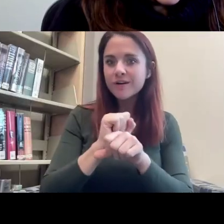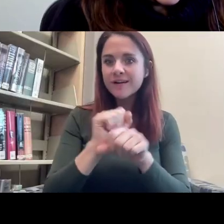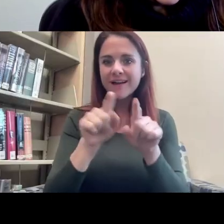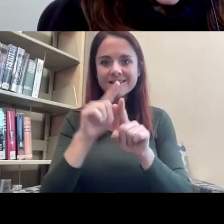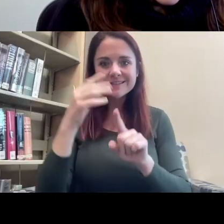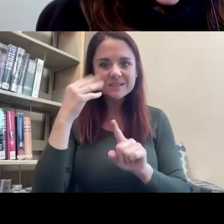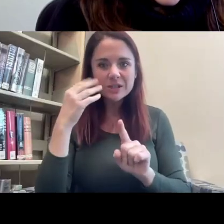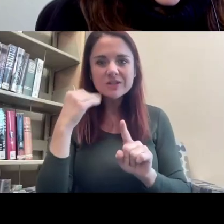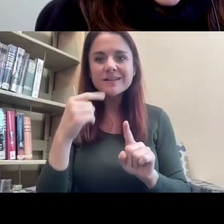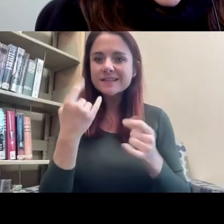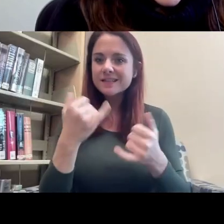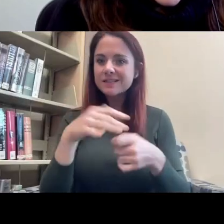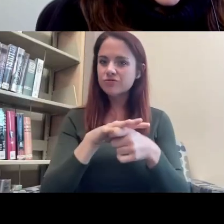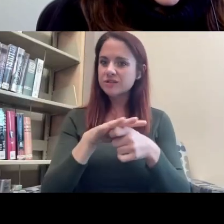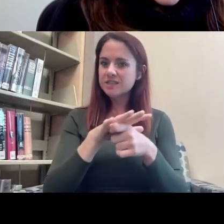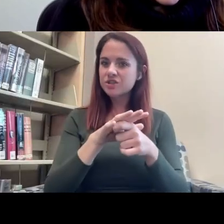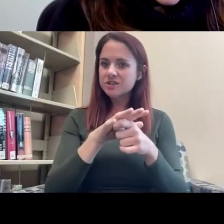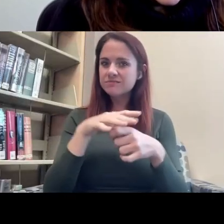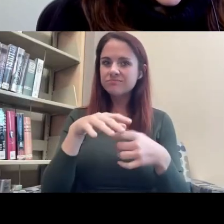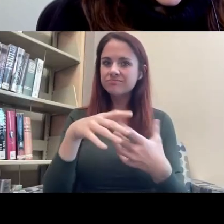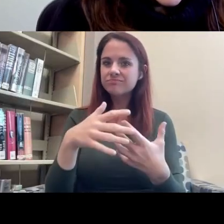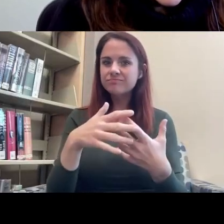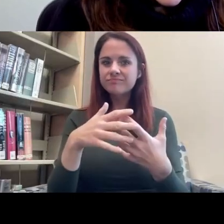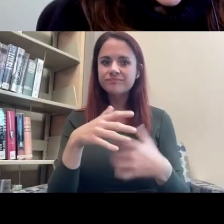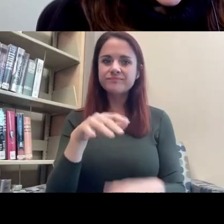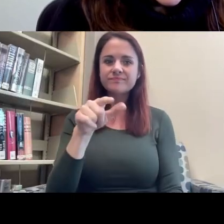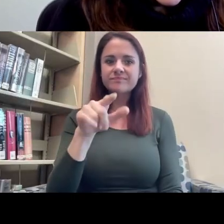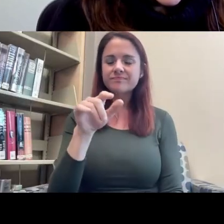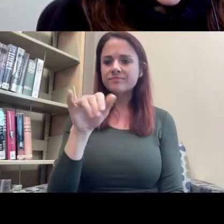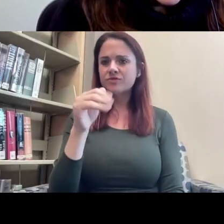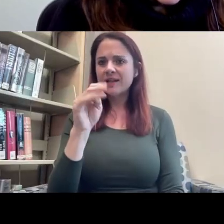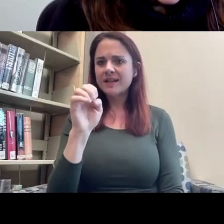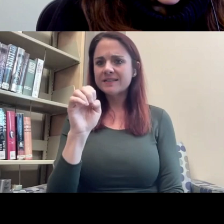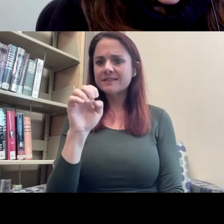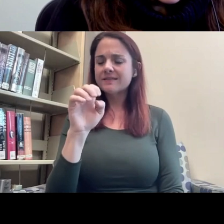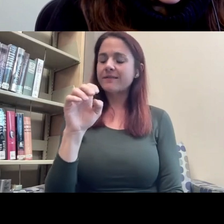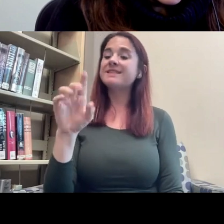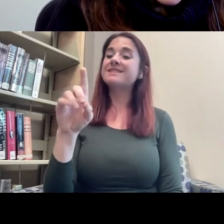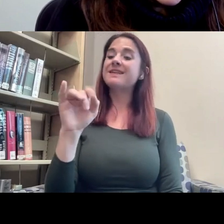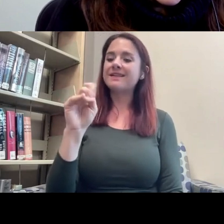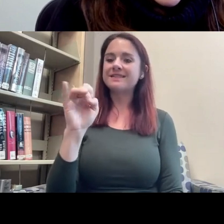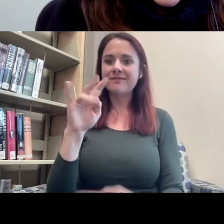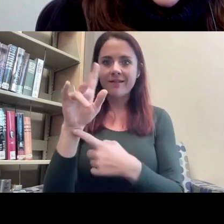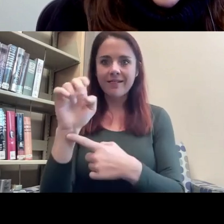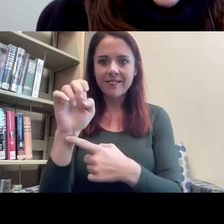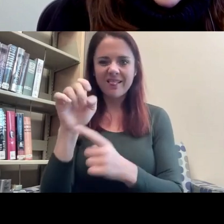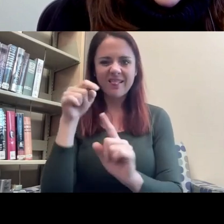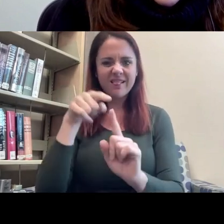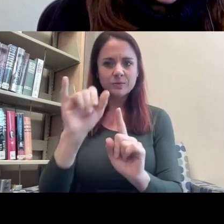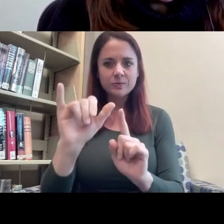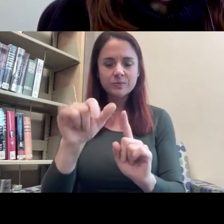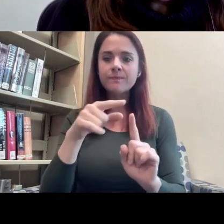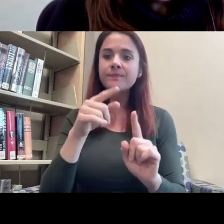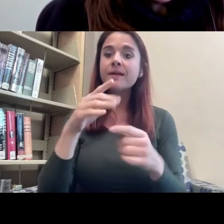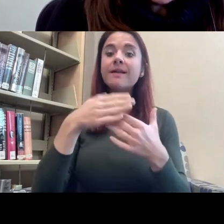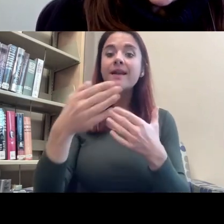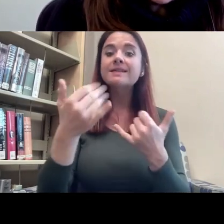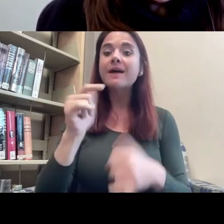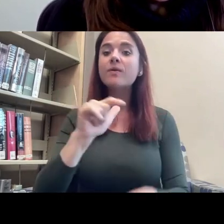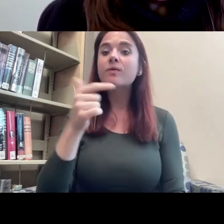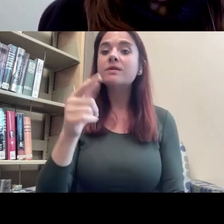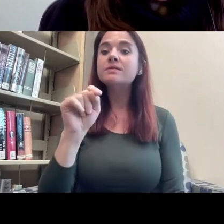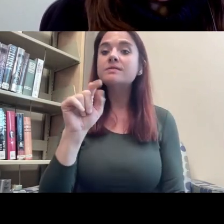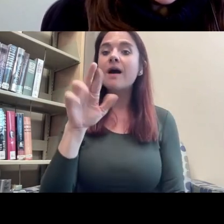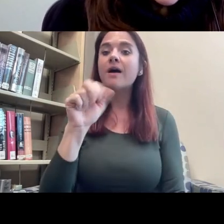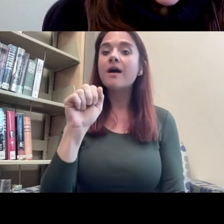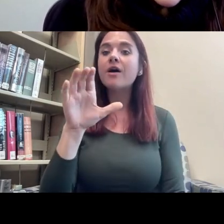and in Dansville in particular. So next, we're going to hear from Tara Coffey.